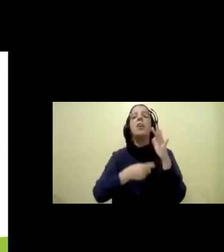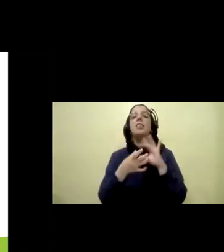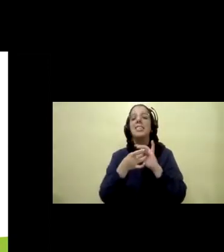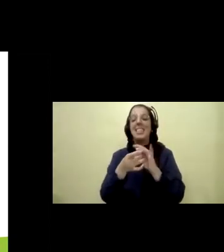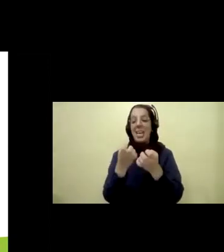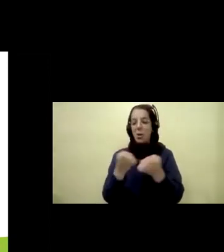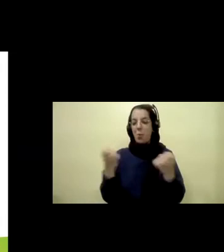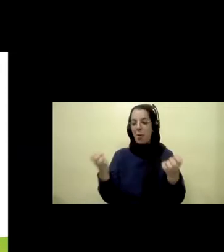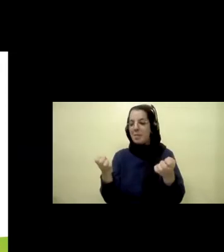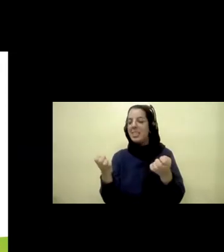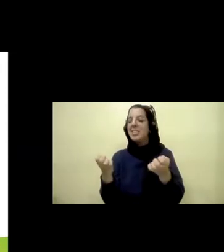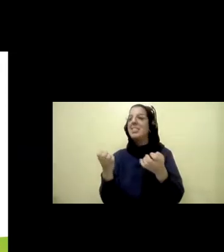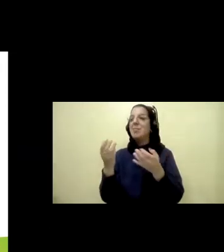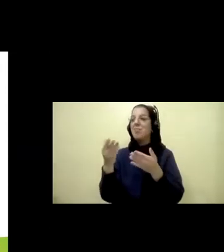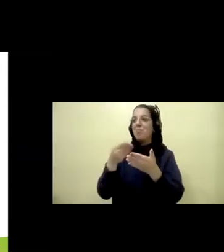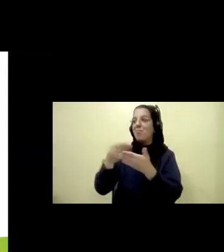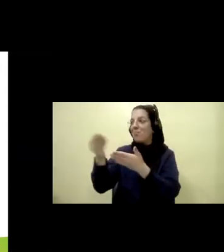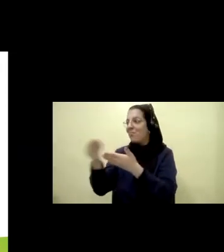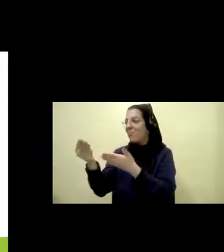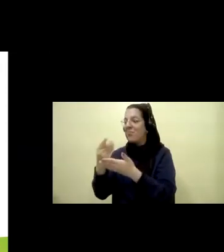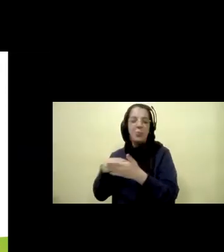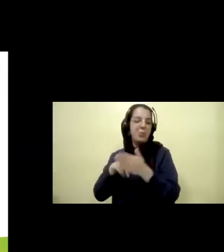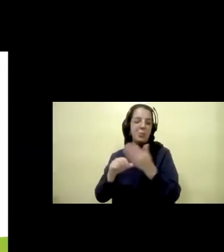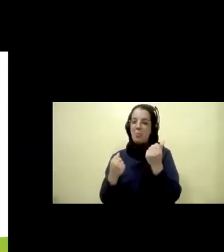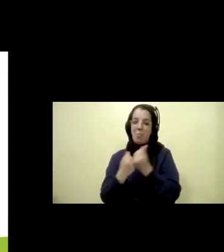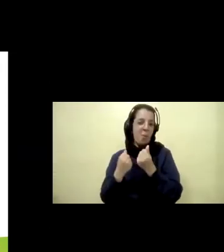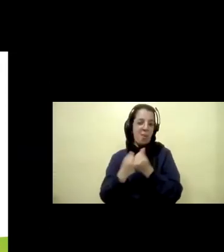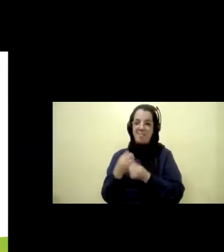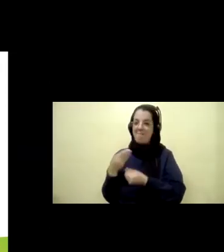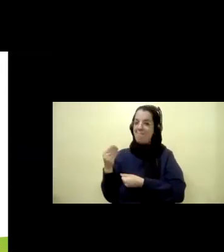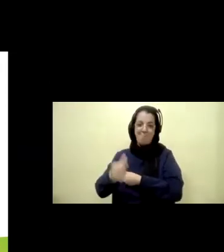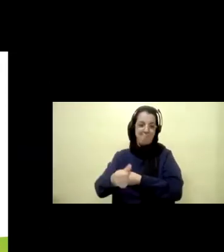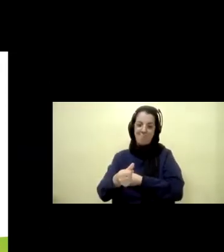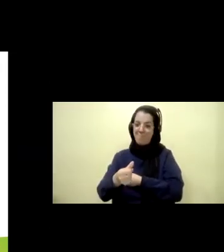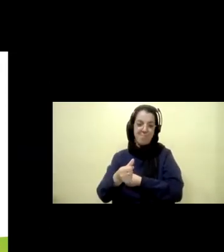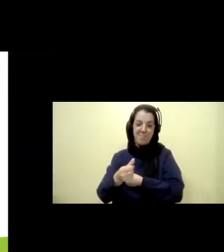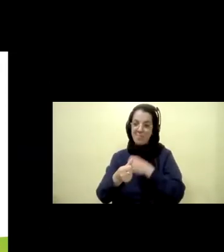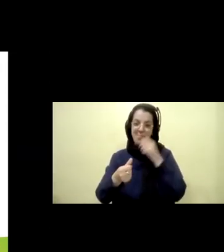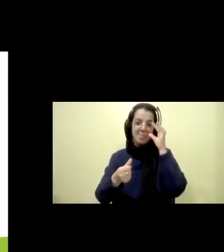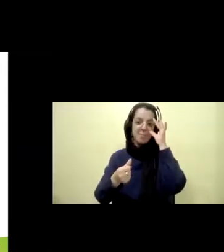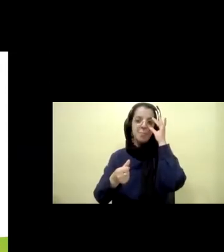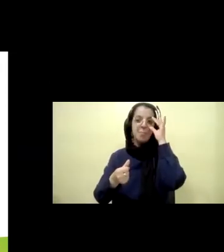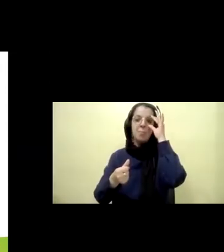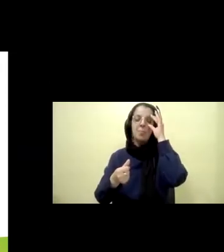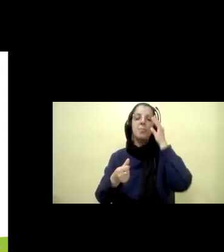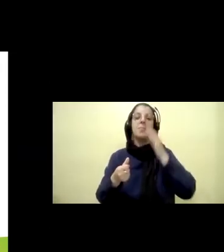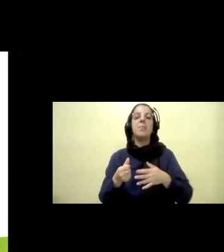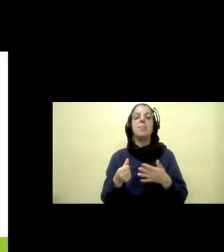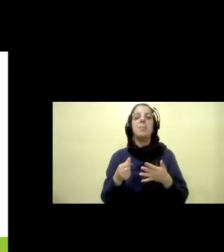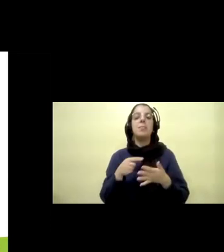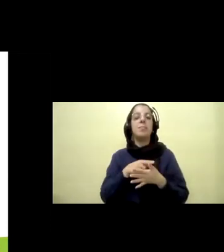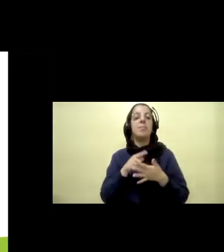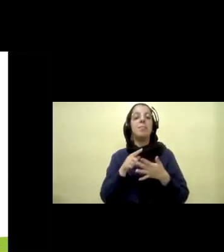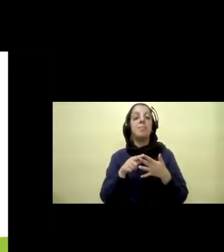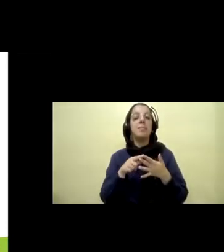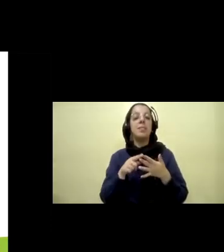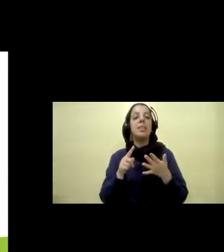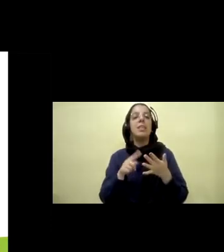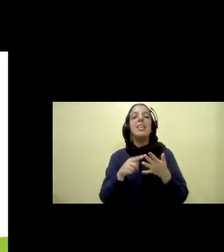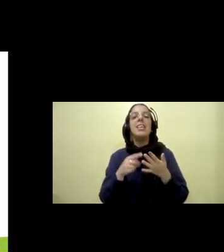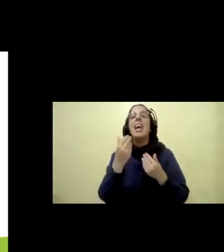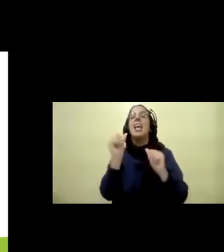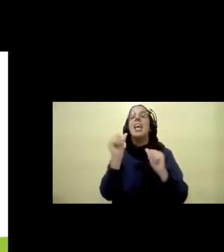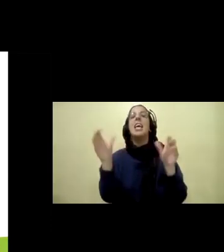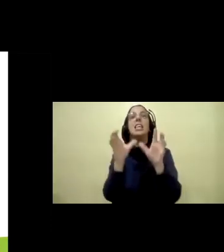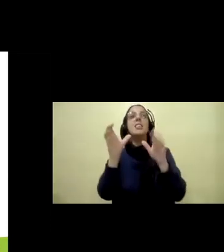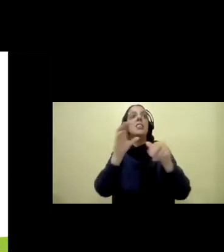to, capital equipment purchase cannot be included in this grant, or any activities that are taking